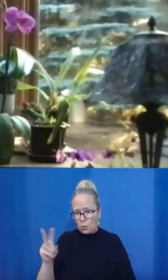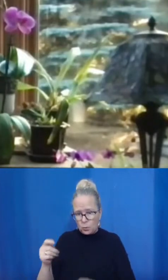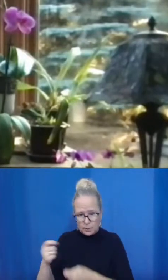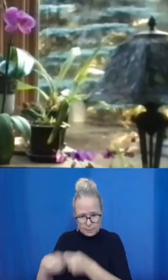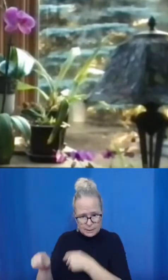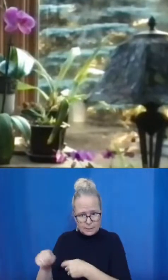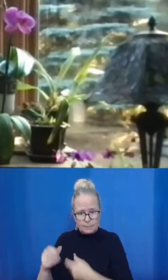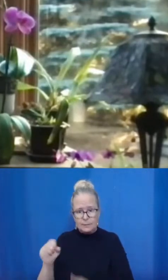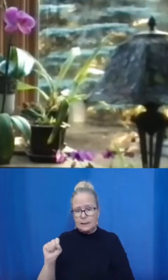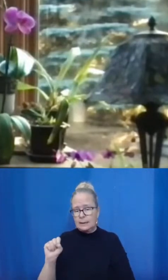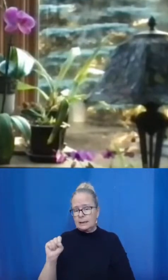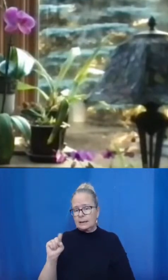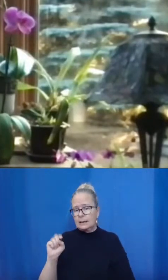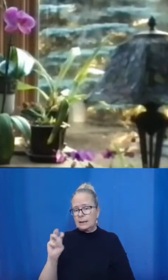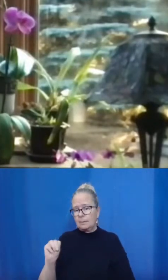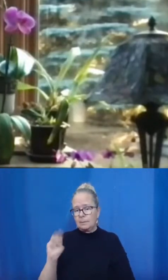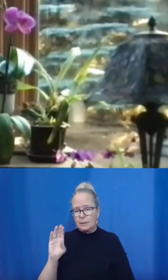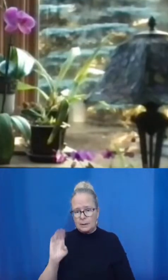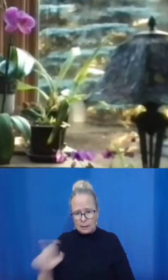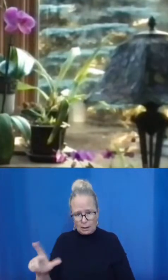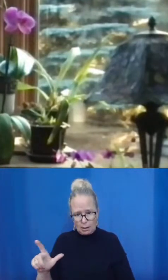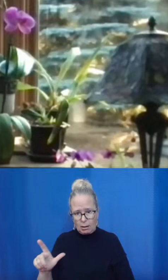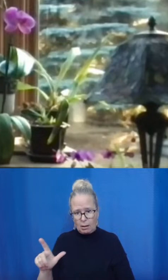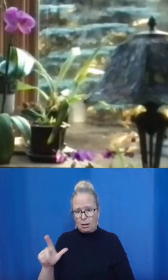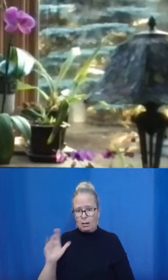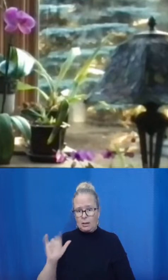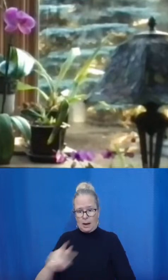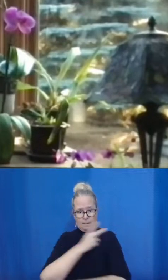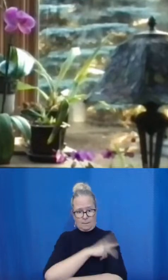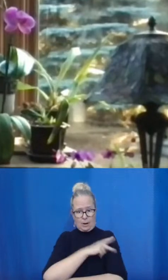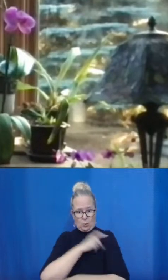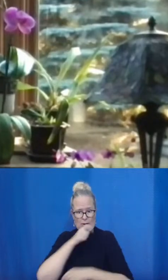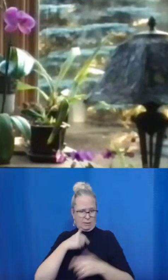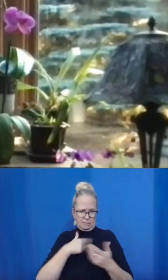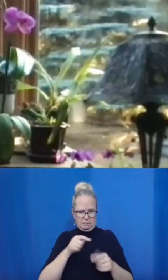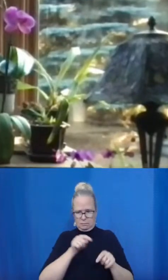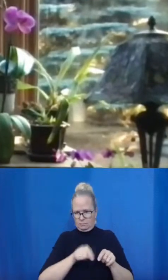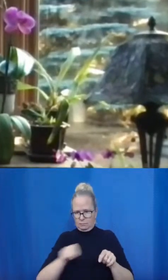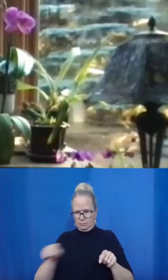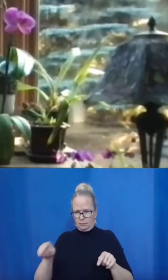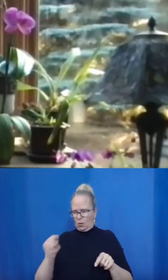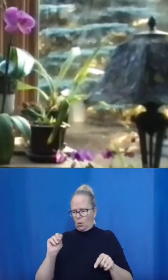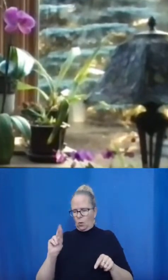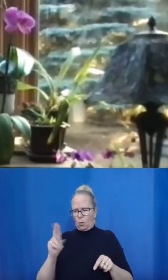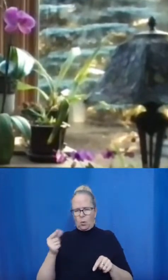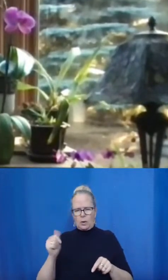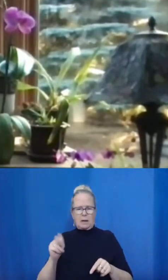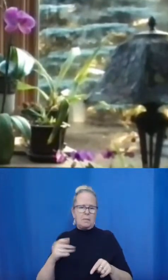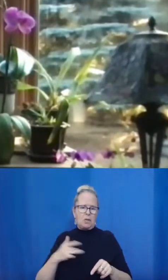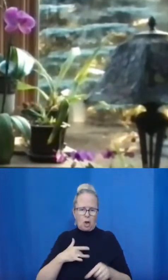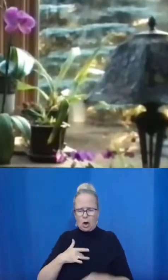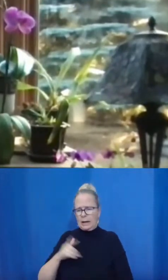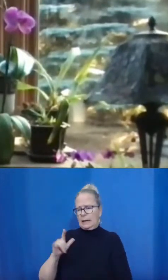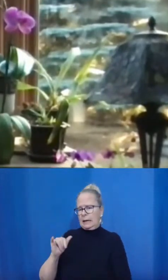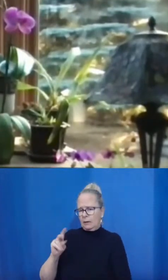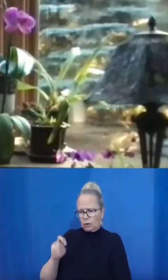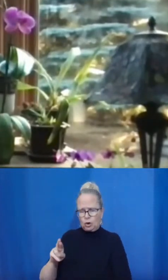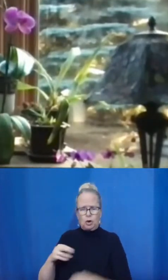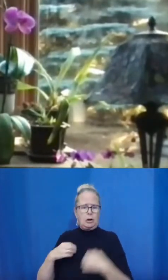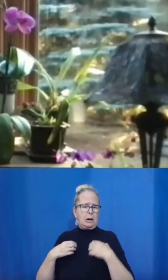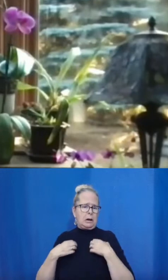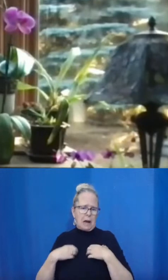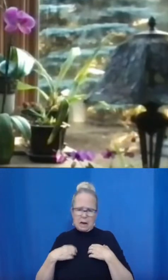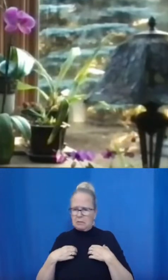in order to prevent rejection. And this renders them, just as we heard for patients, for example, with